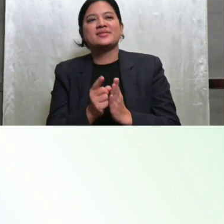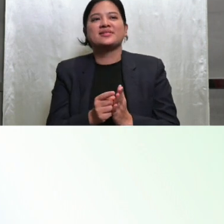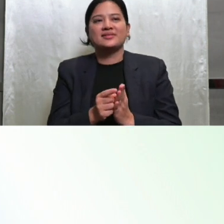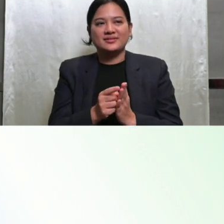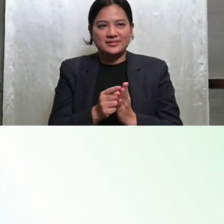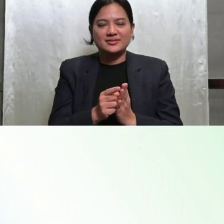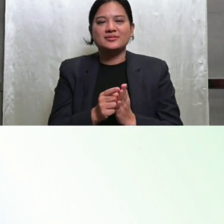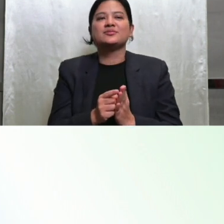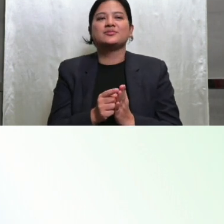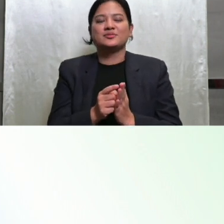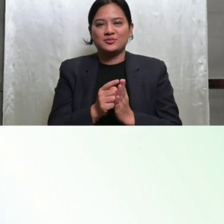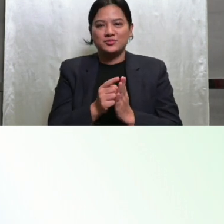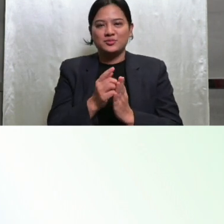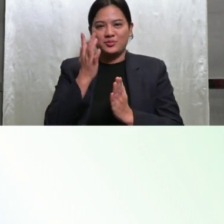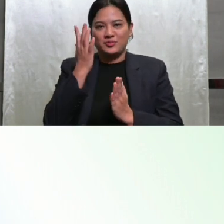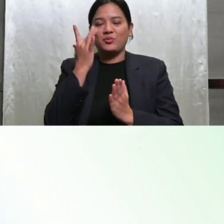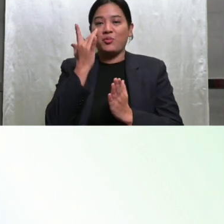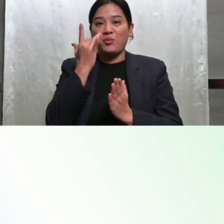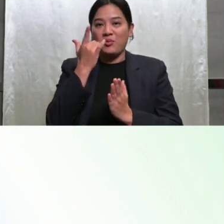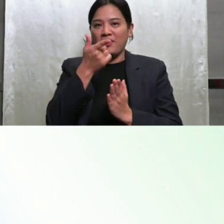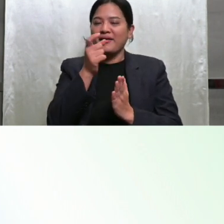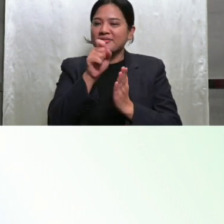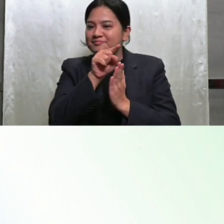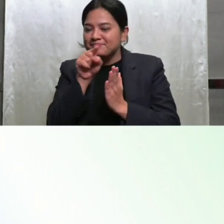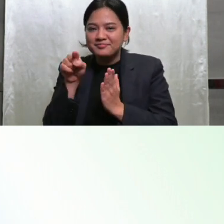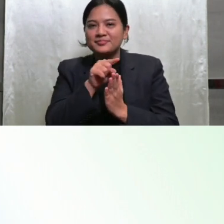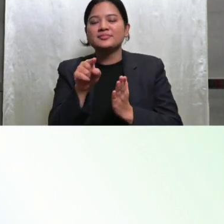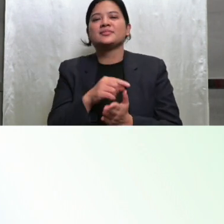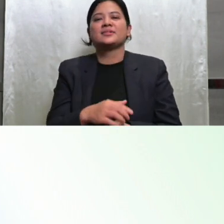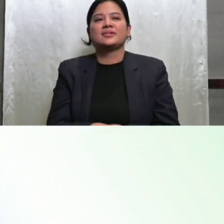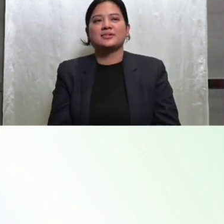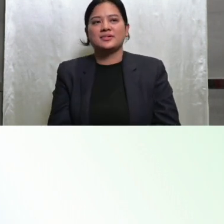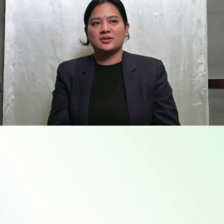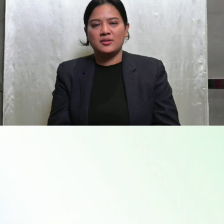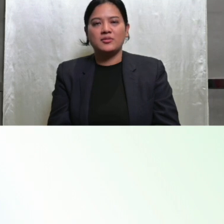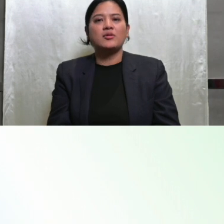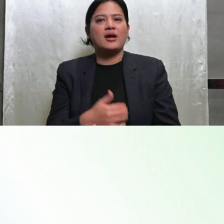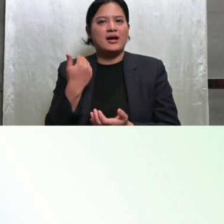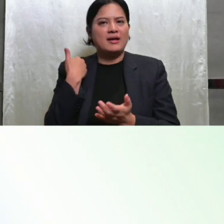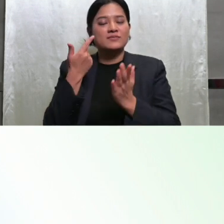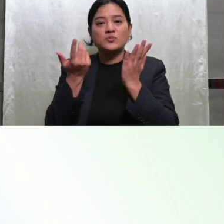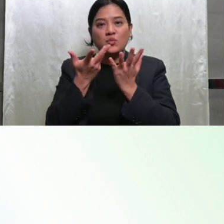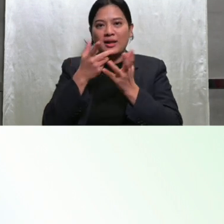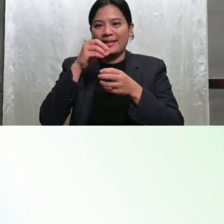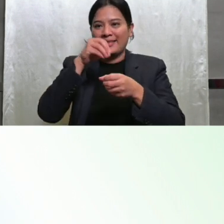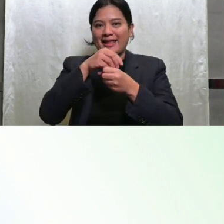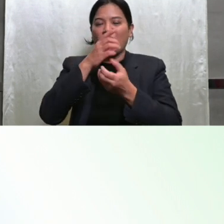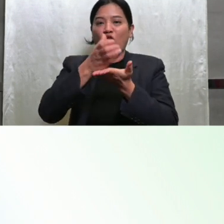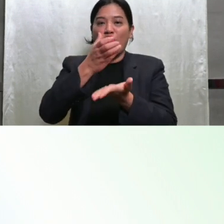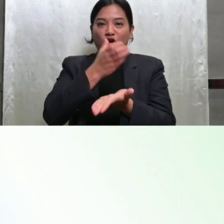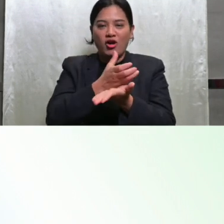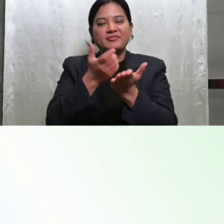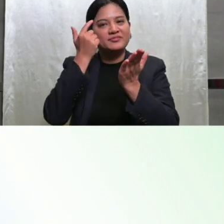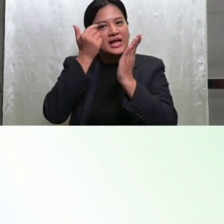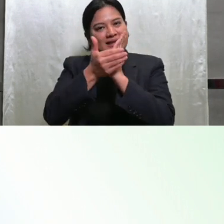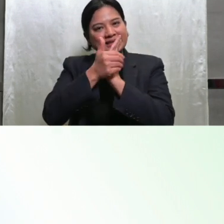think, something that is a soft skill to understand this and would be useful for any policymaker or a teacher or even a student